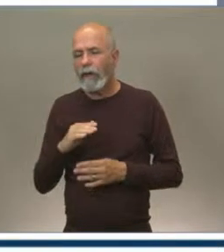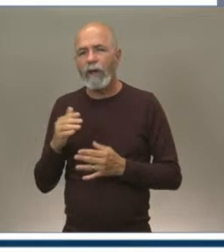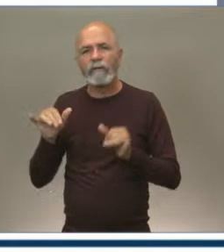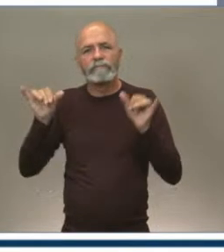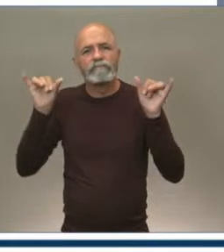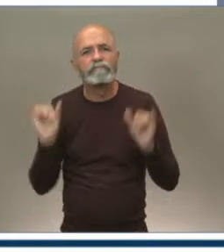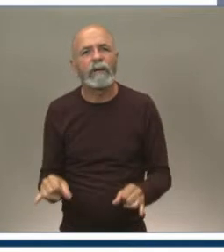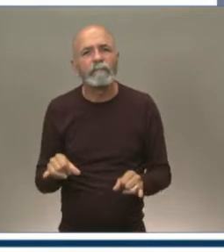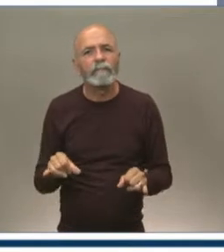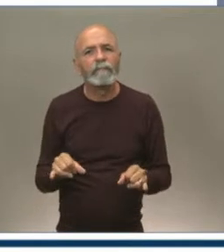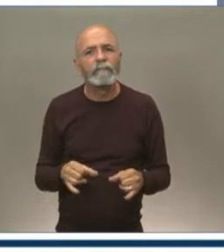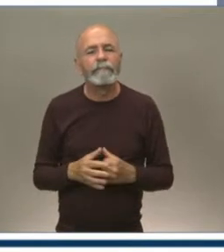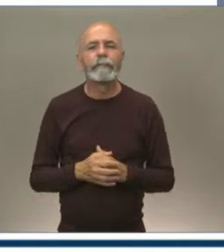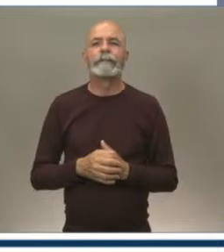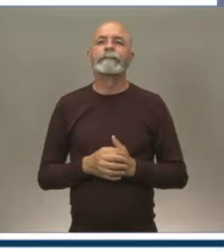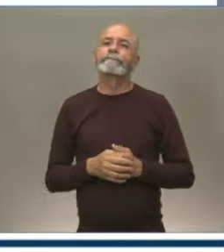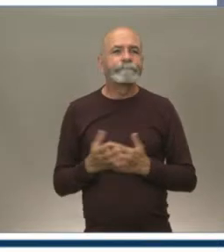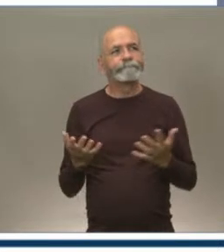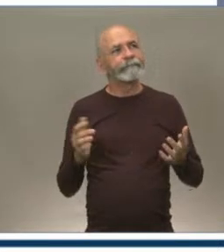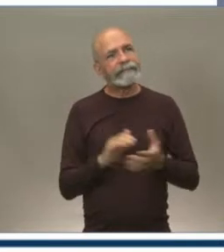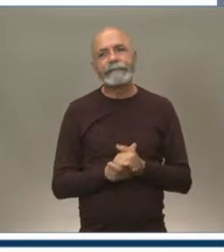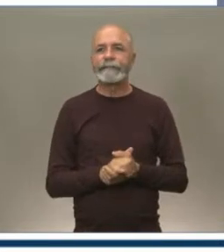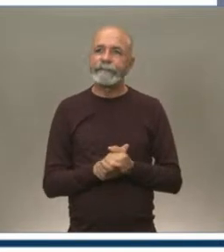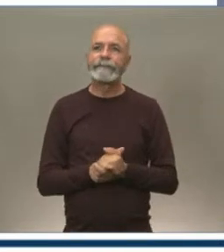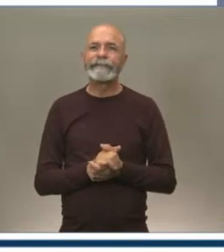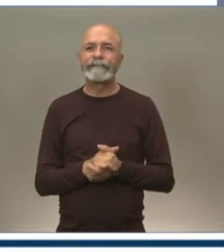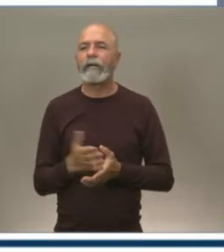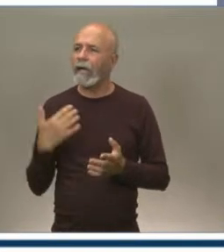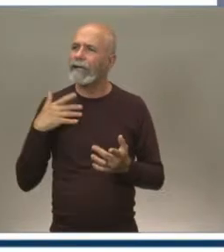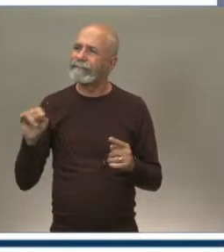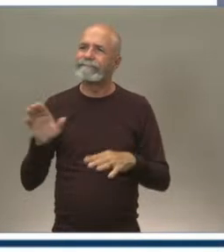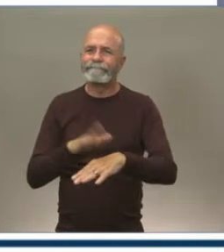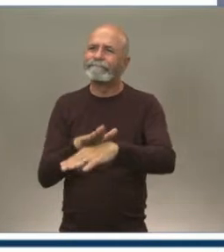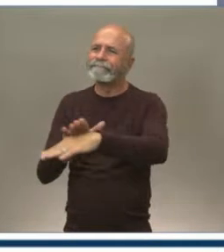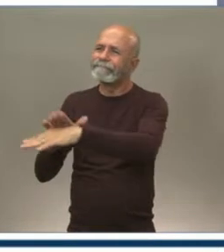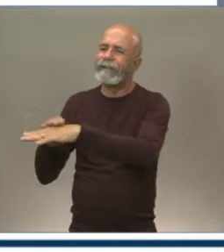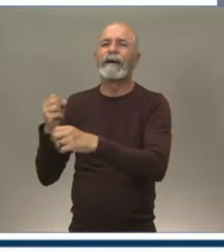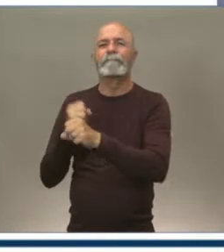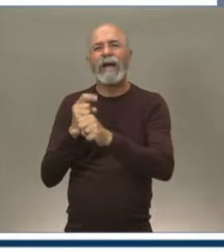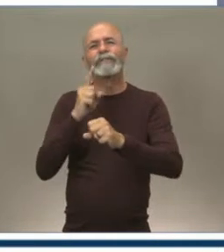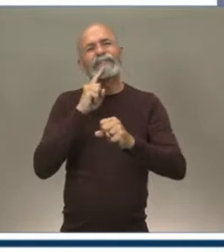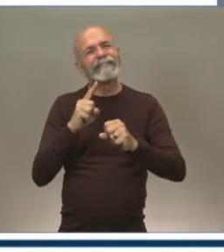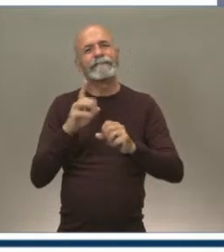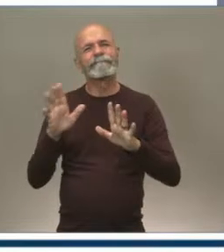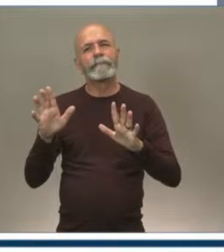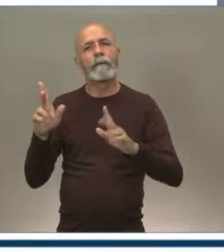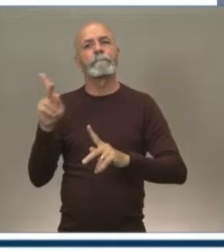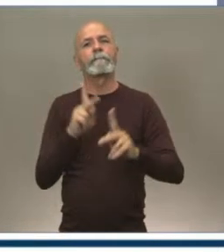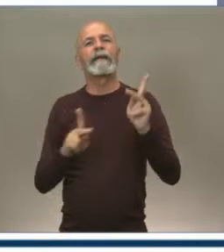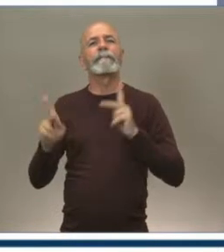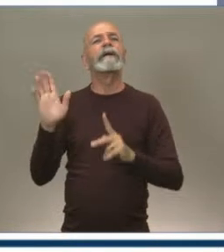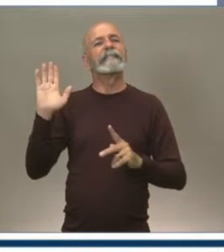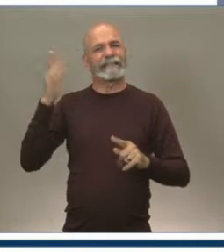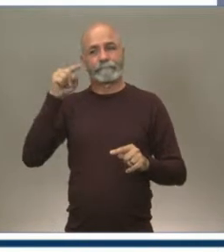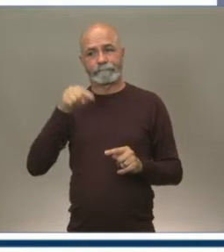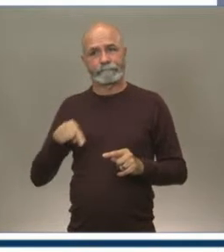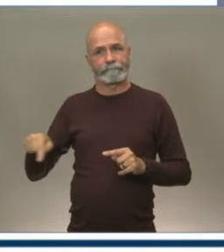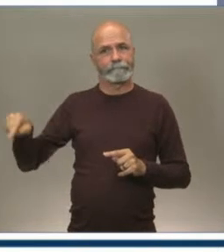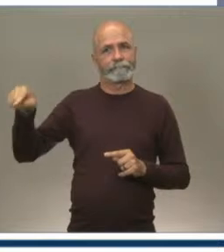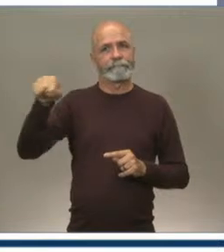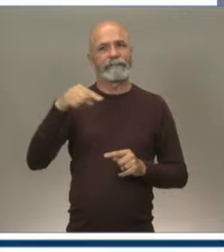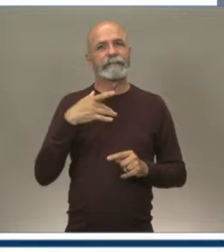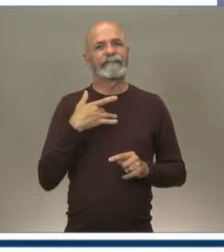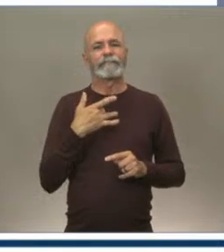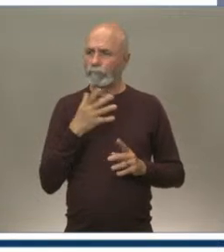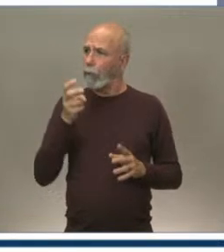continue to encourage Nova Scotians. I do think that most Nova Scotians, by and large, believe the restrictions